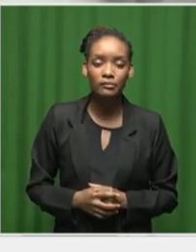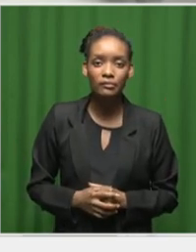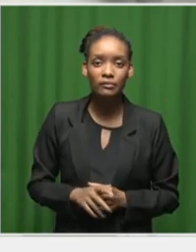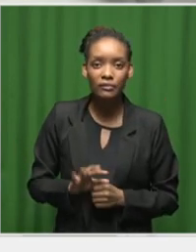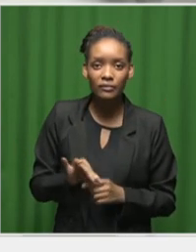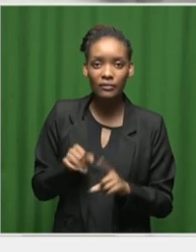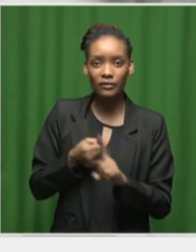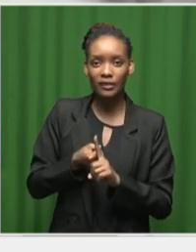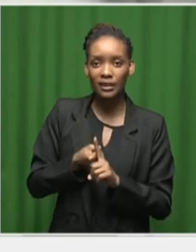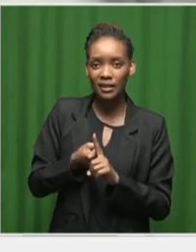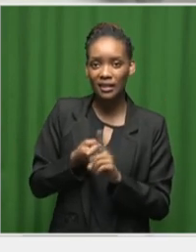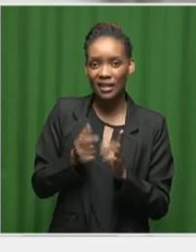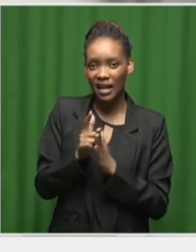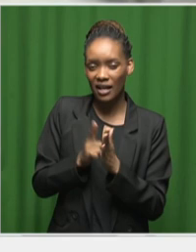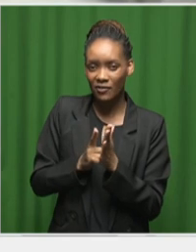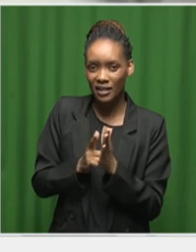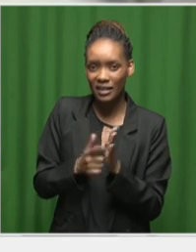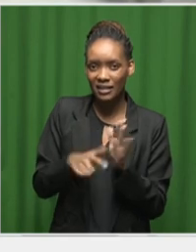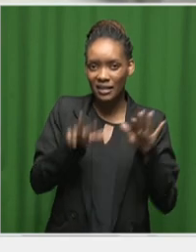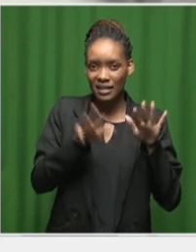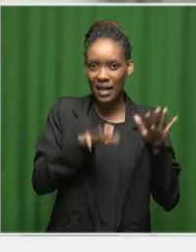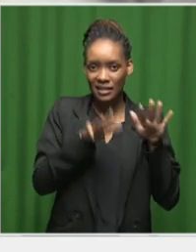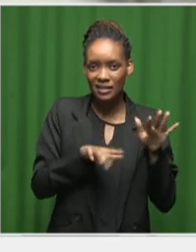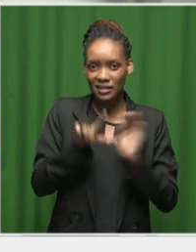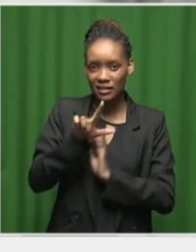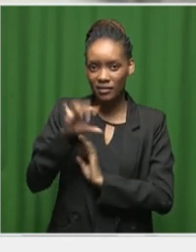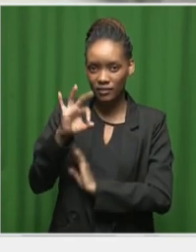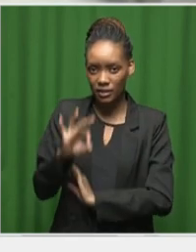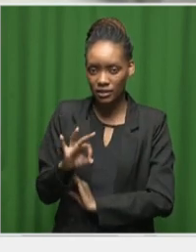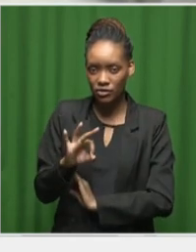in 1973. In